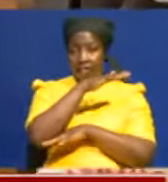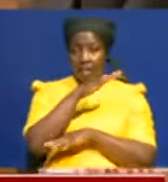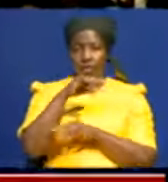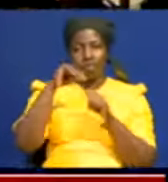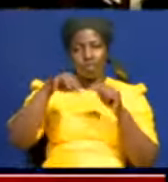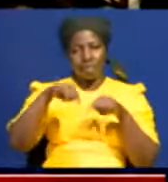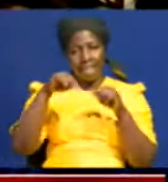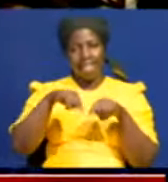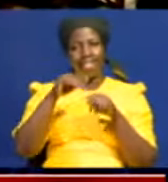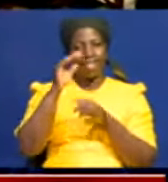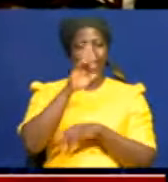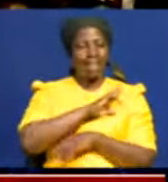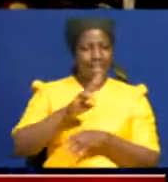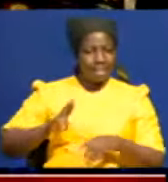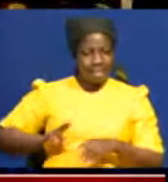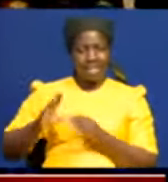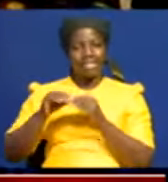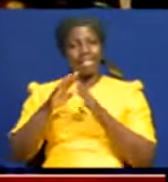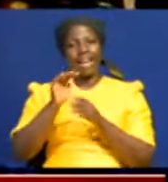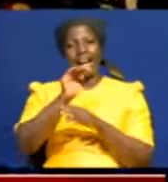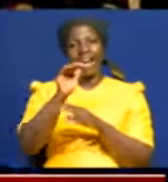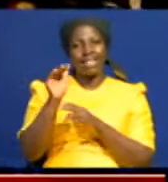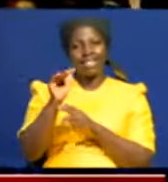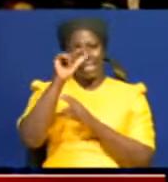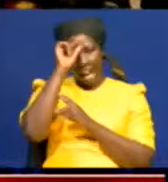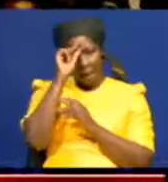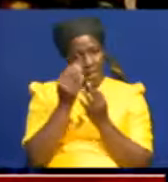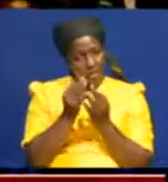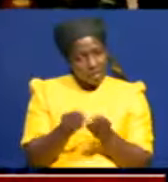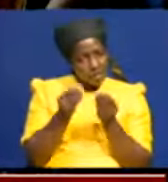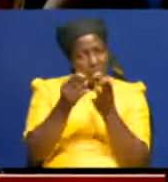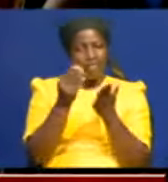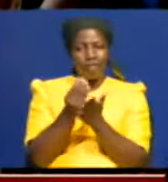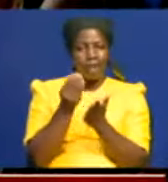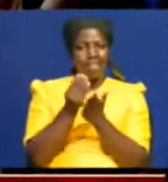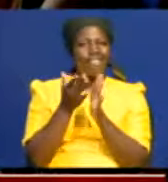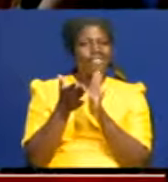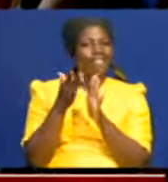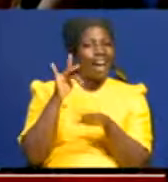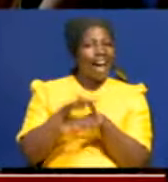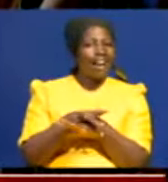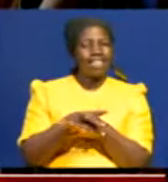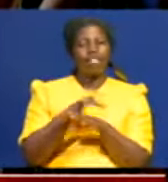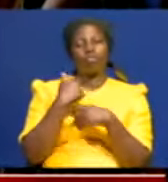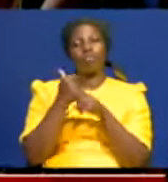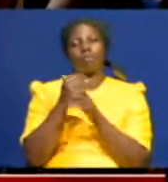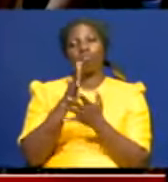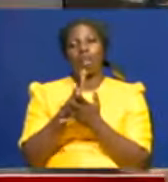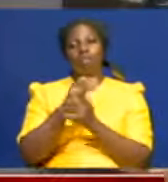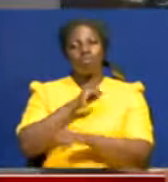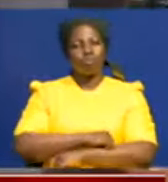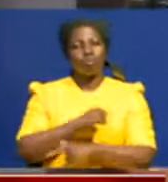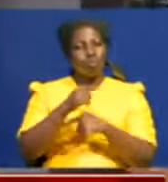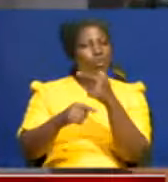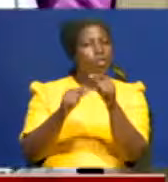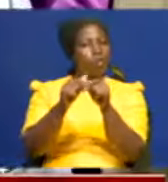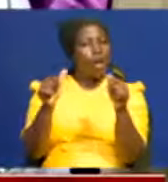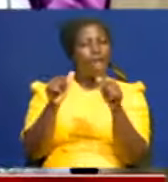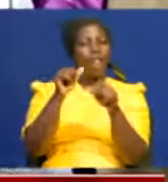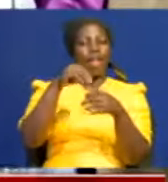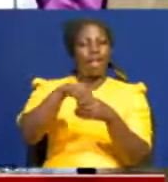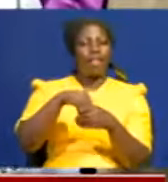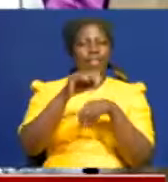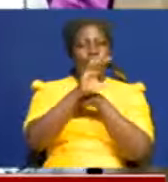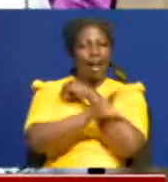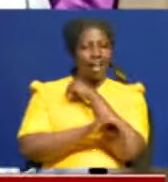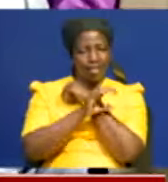Minister of Education to release promptly the capitation of the calendar year 2024 to ensure the smooth running of schools across the country. I want